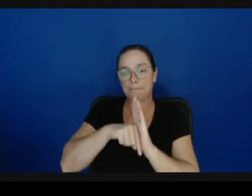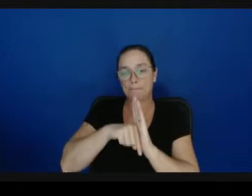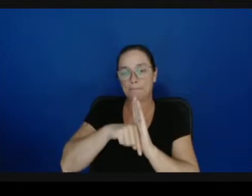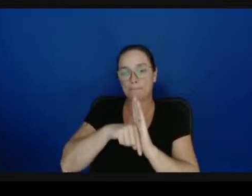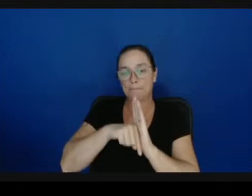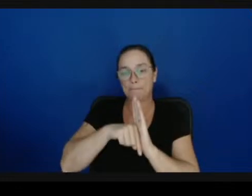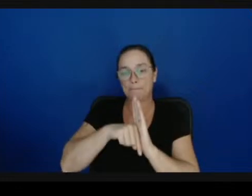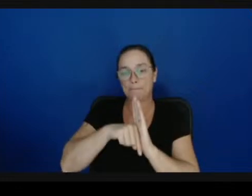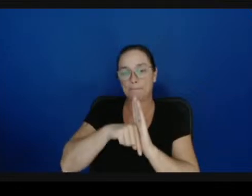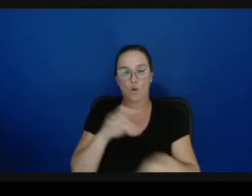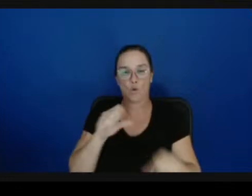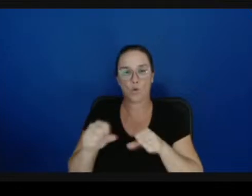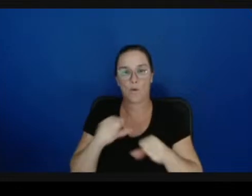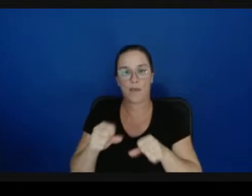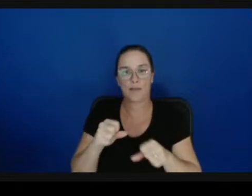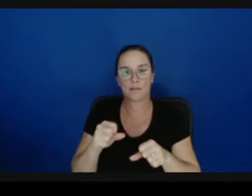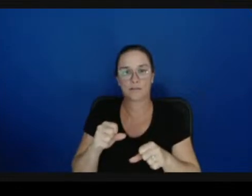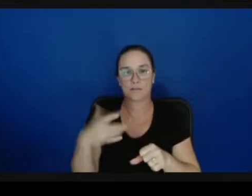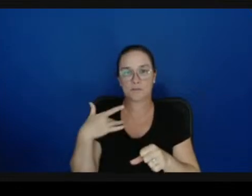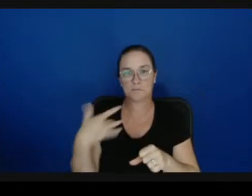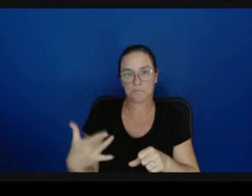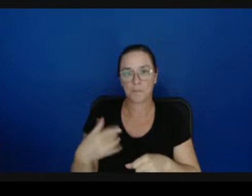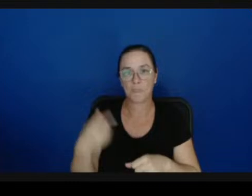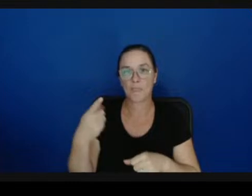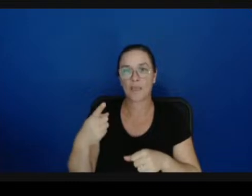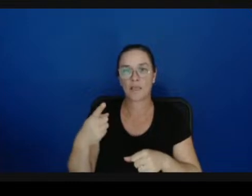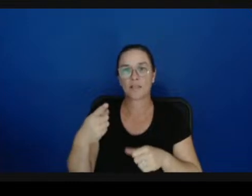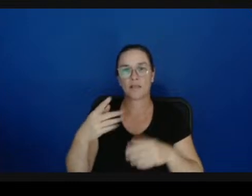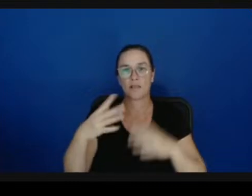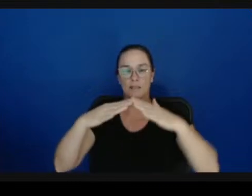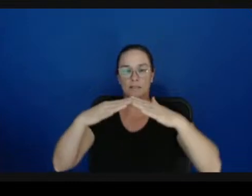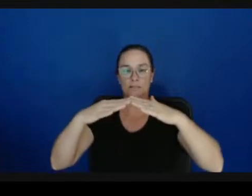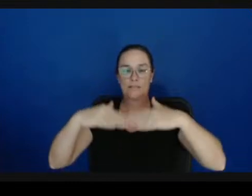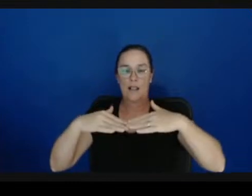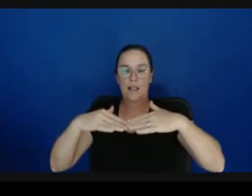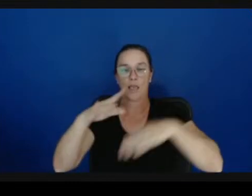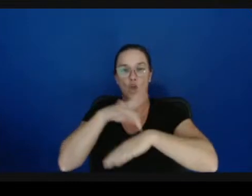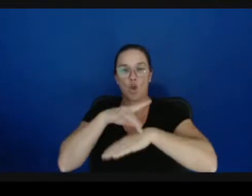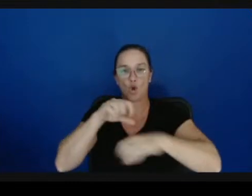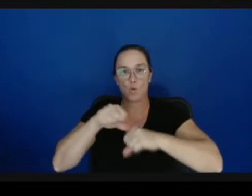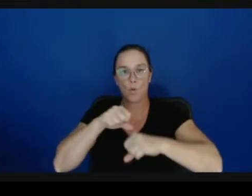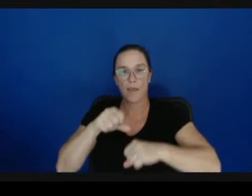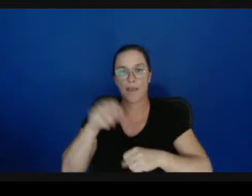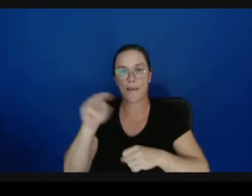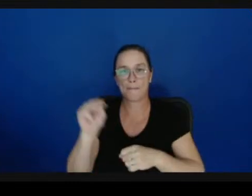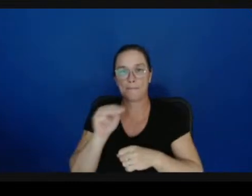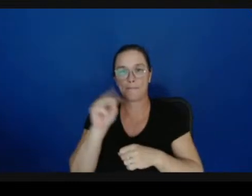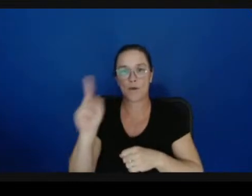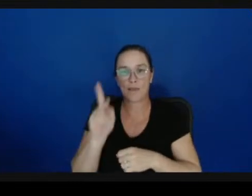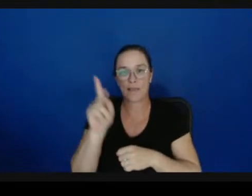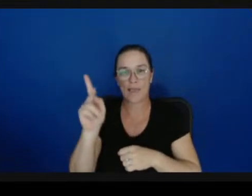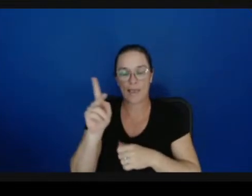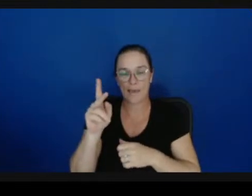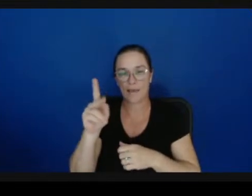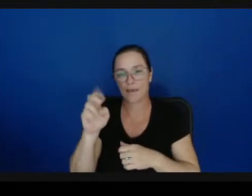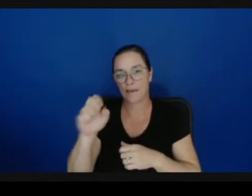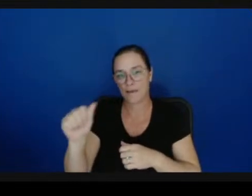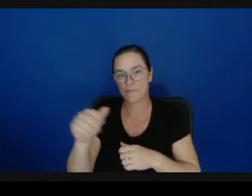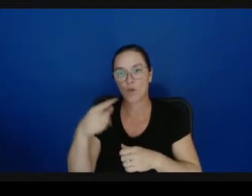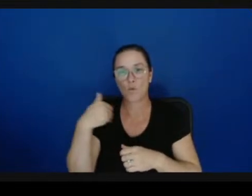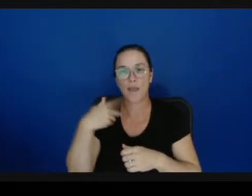as you might usually get. There's a settling earthquake deep under Mauna Kea. We have the Pahala deep hot